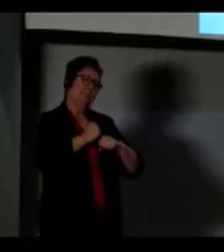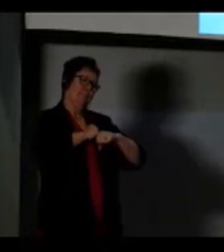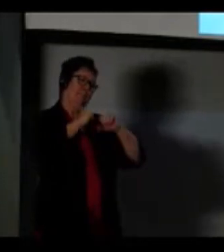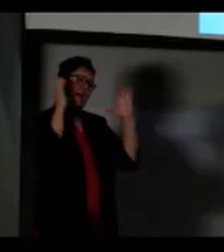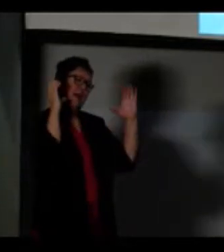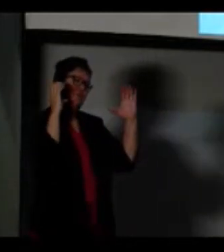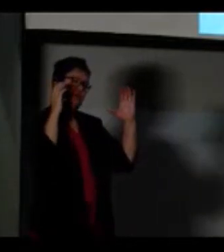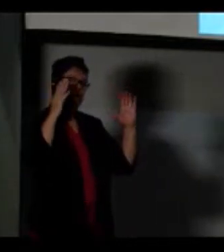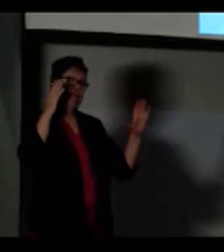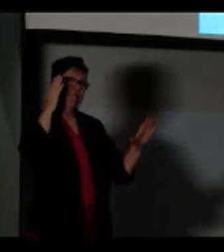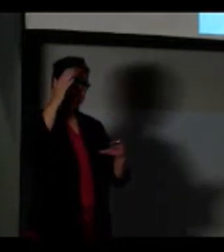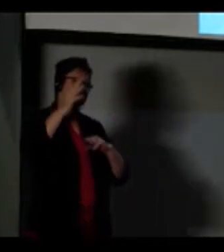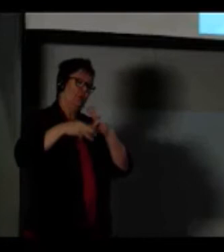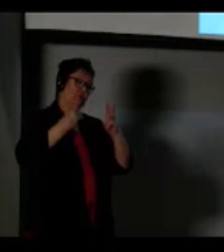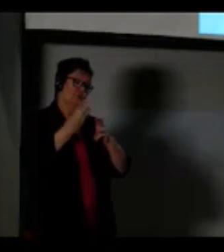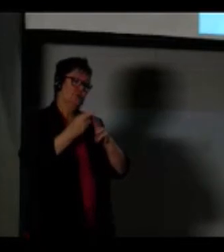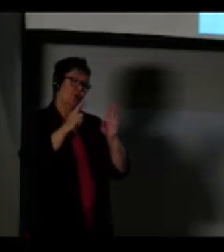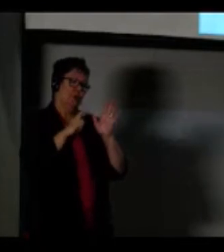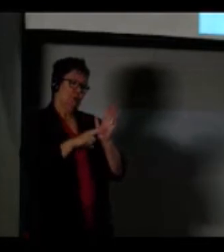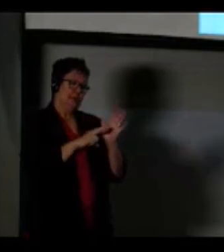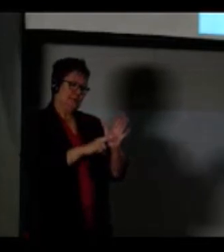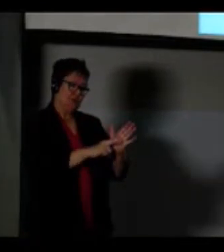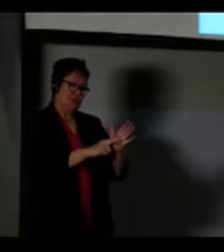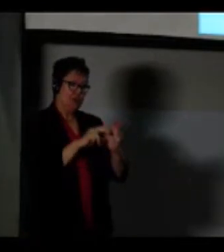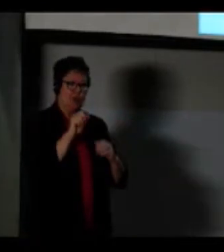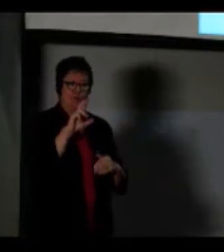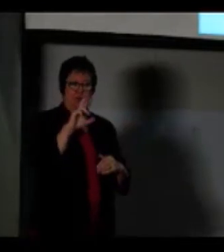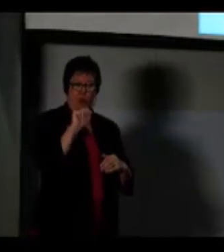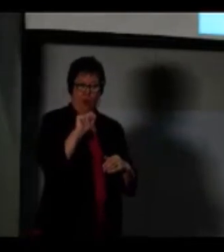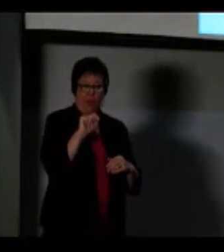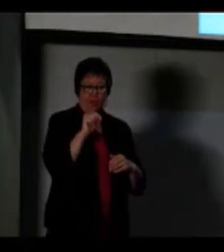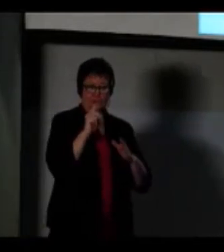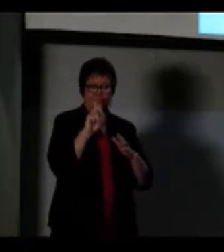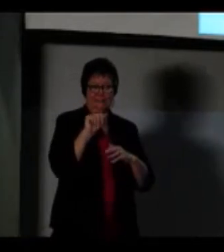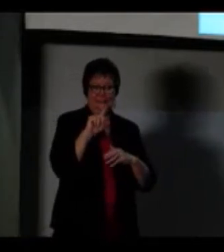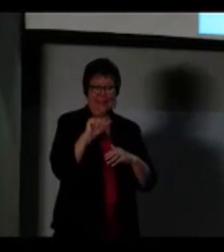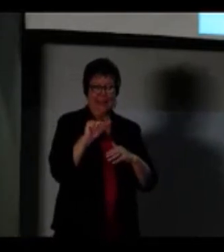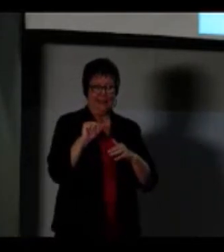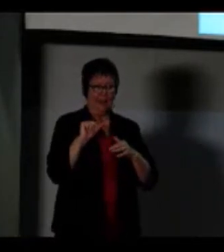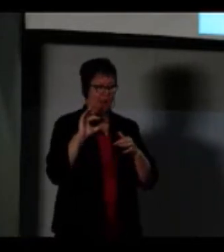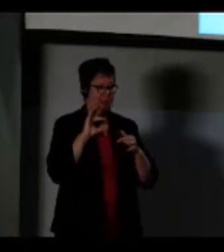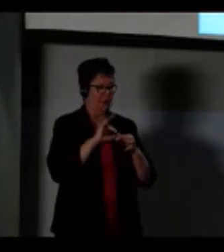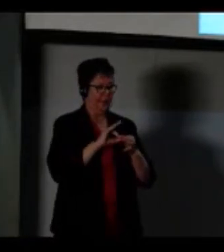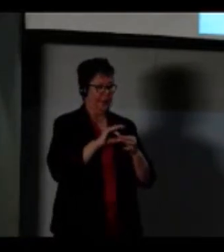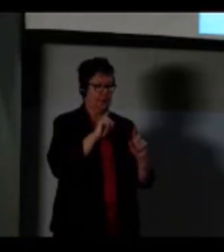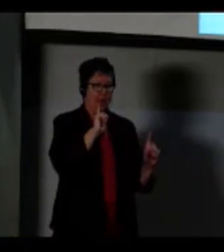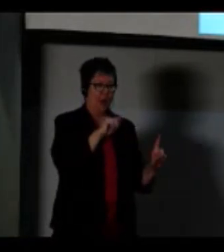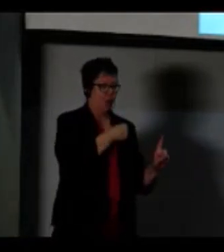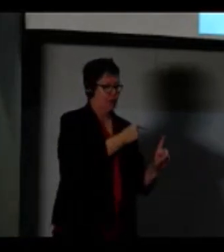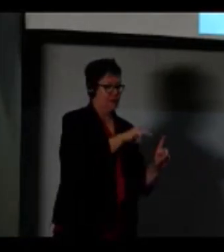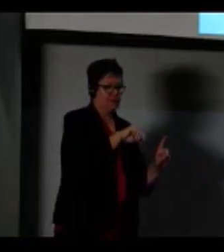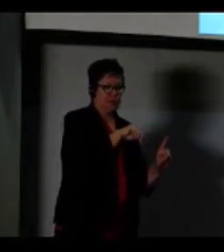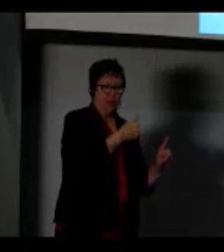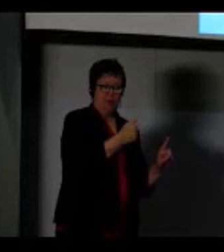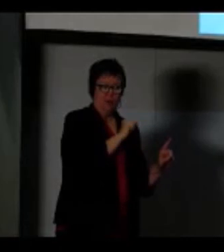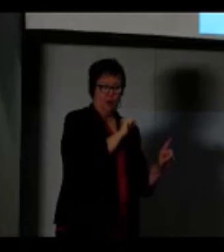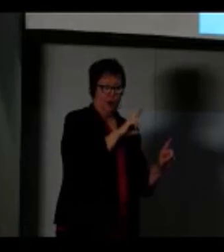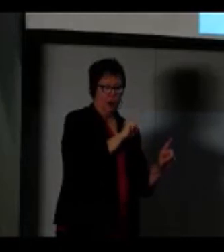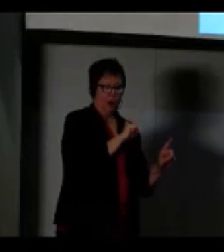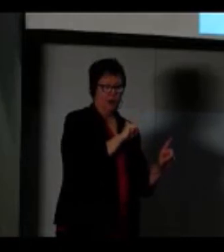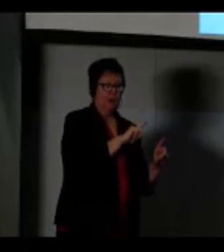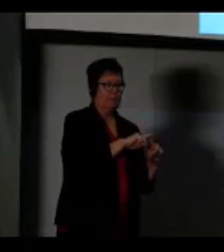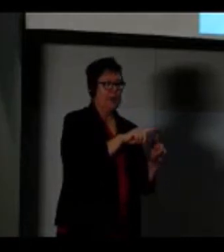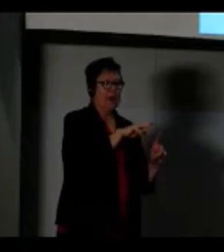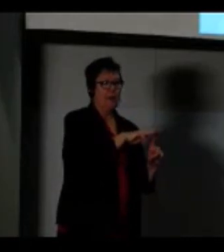research in a future world where the art data links not just to like art data, but is extended through the world